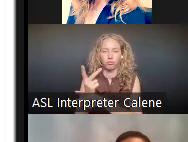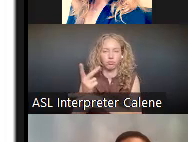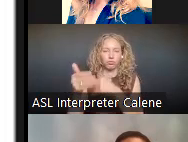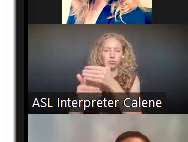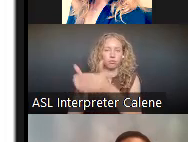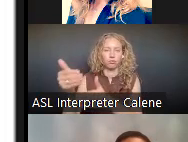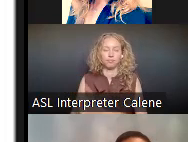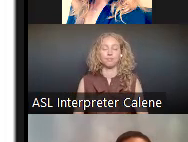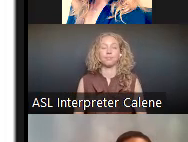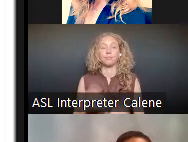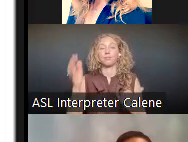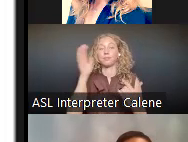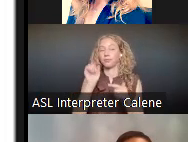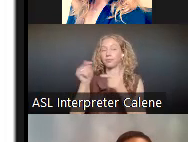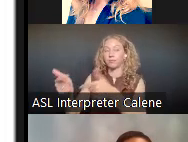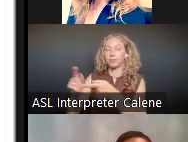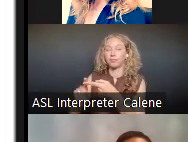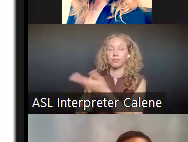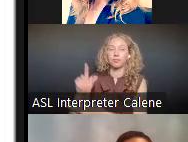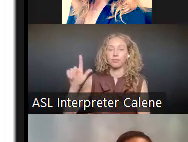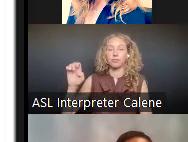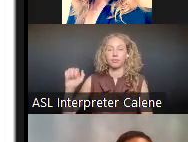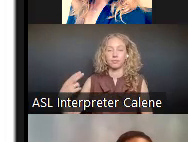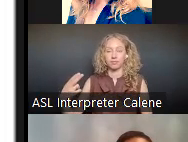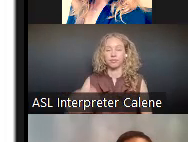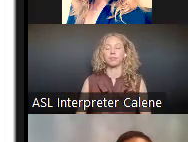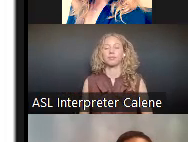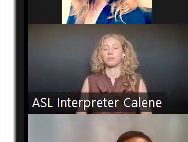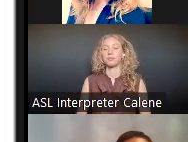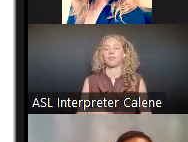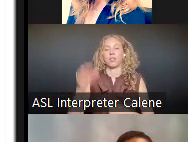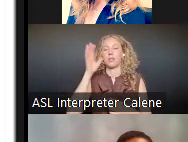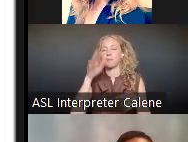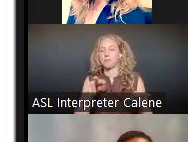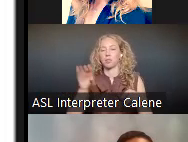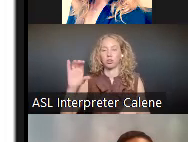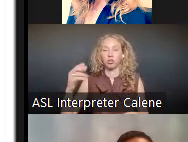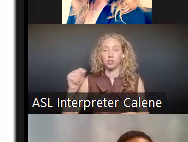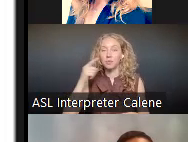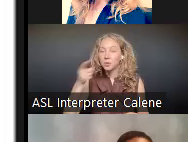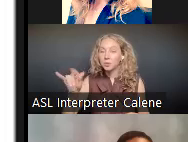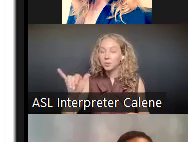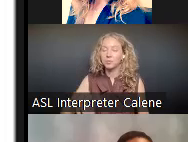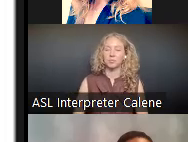And I'm going to go ahead and hand it over to you, Leah. I'll go ahead. I'll keep an eye on the chat too.